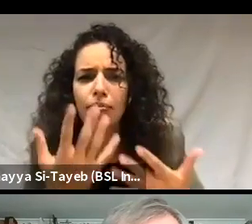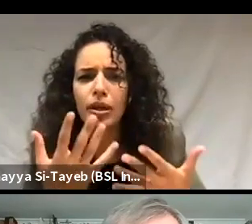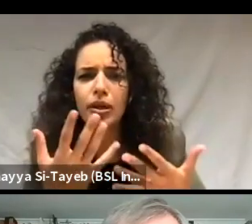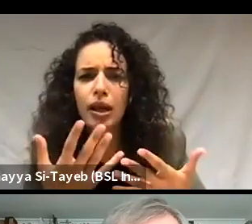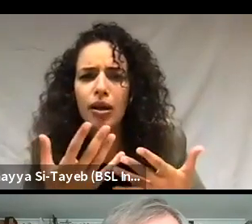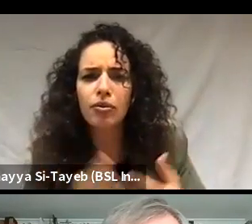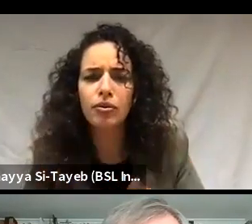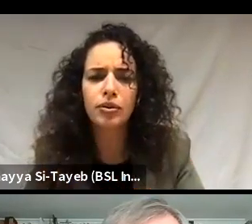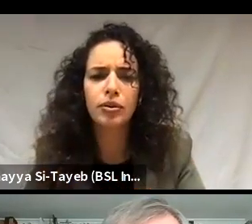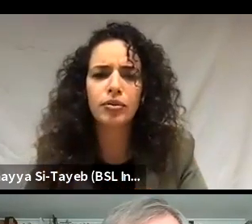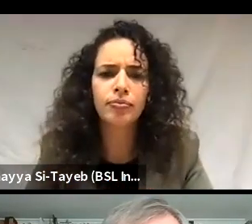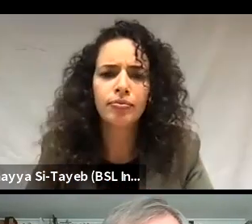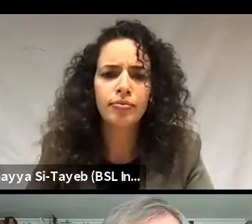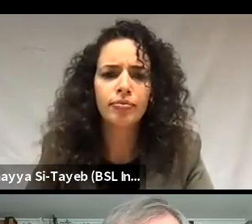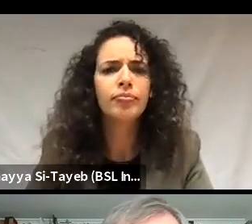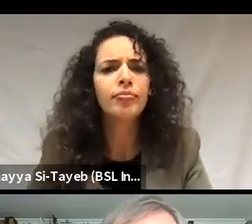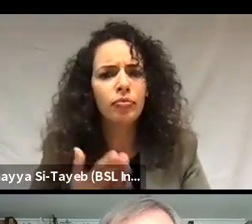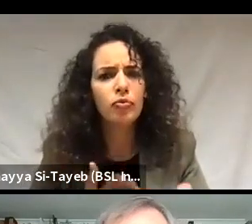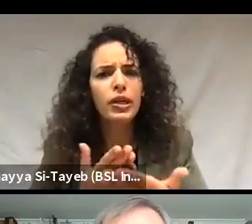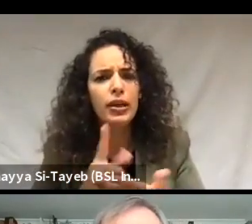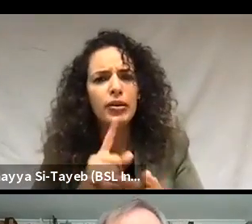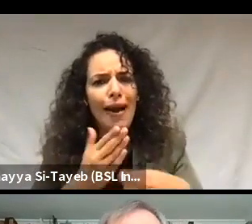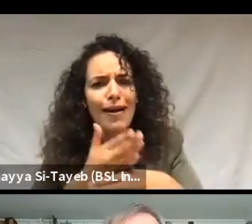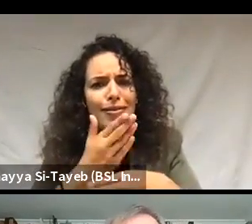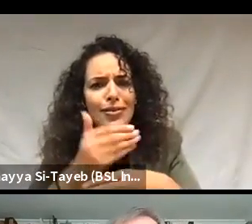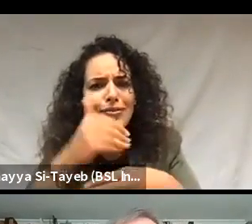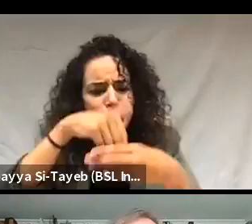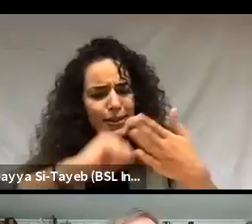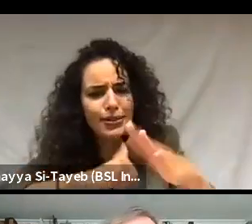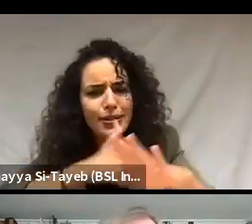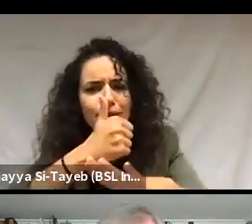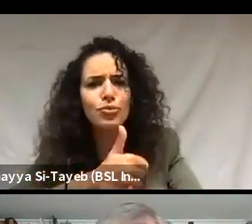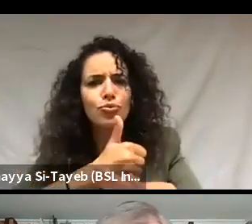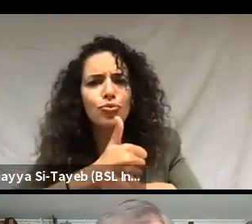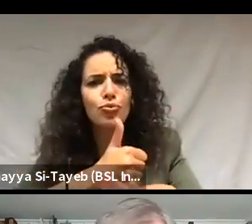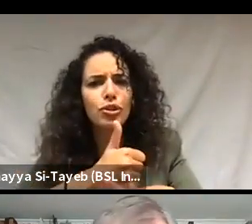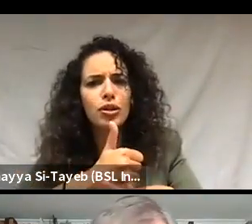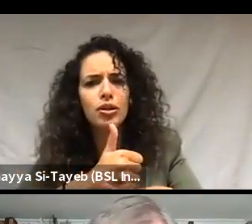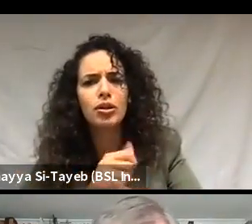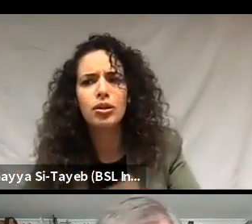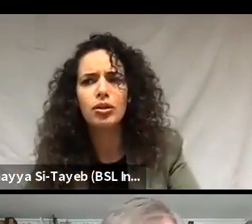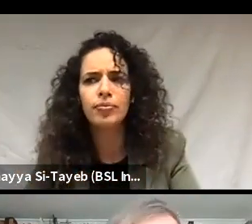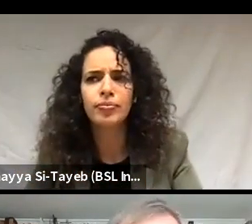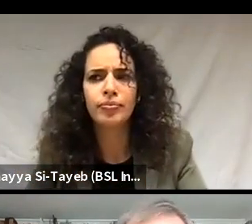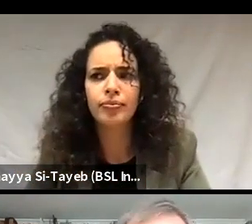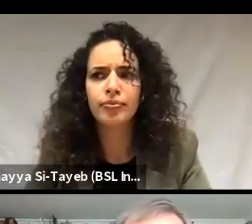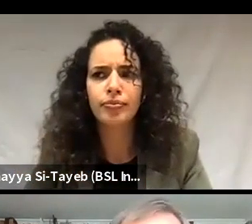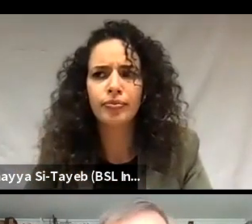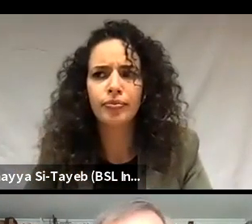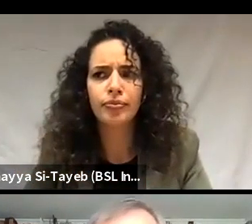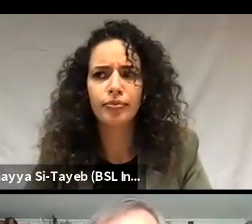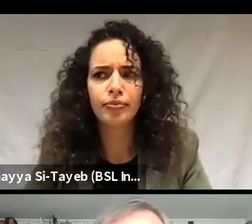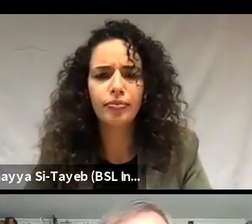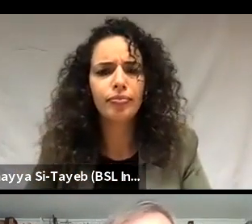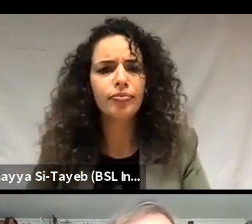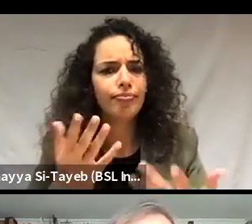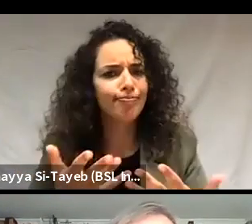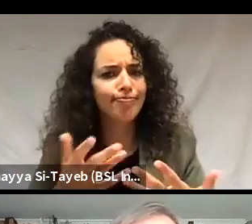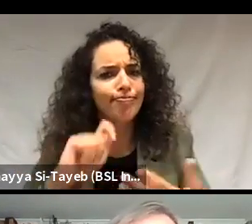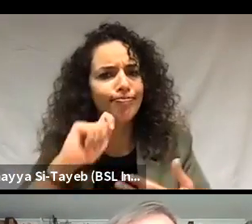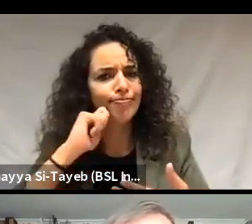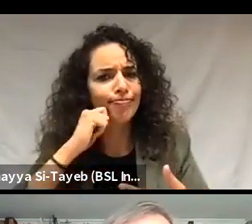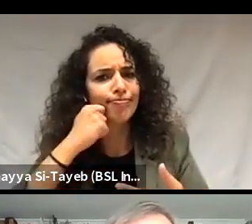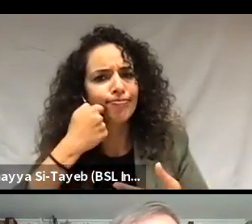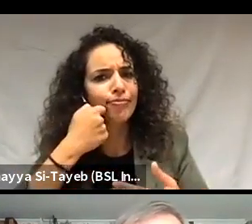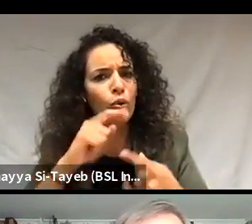institutional activity, the truth is that they will not be the dominant force they